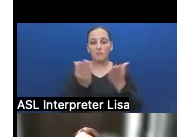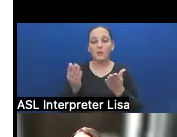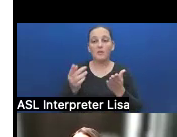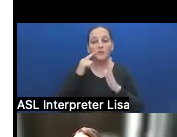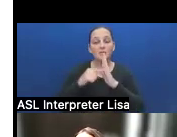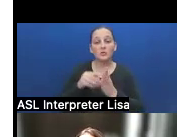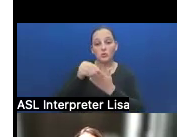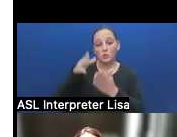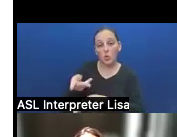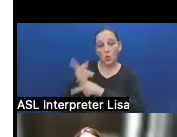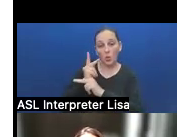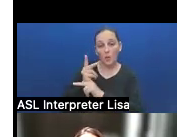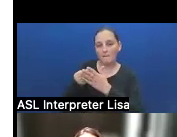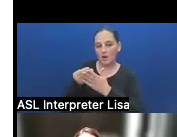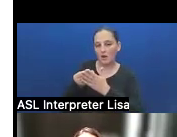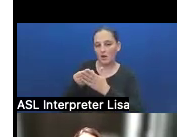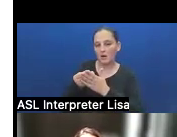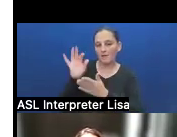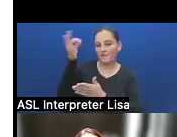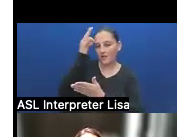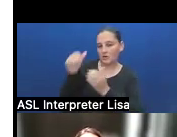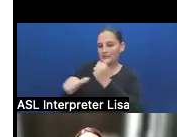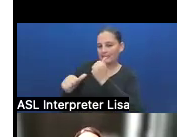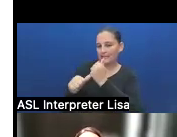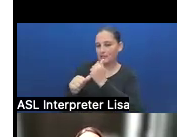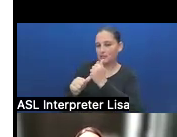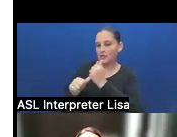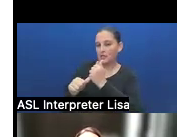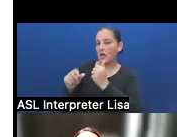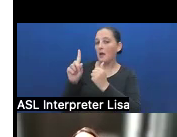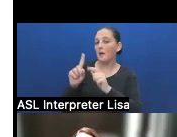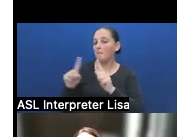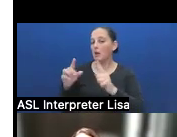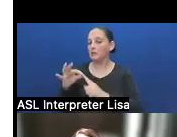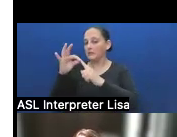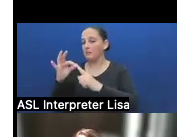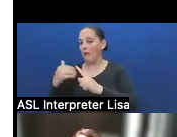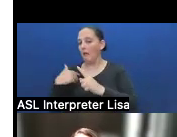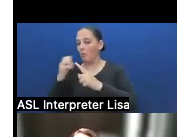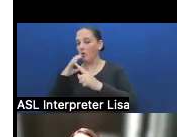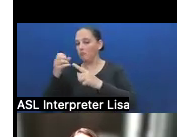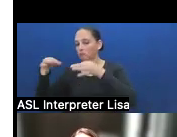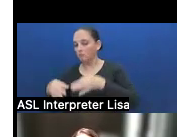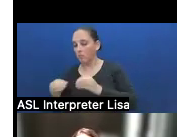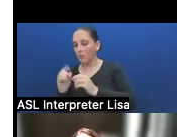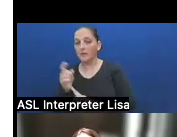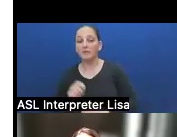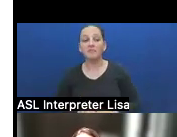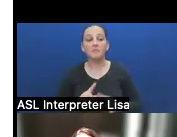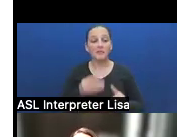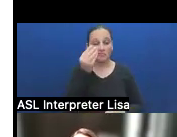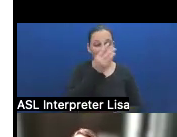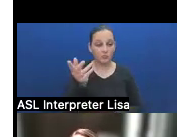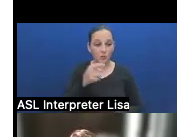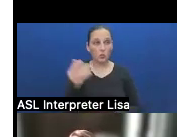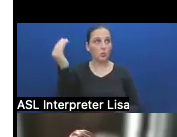money. There is a but to that I will talk about in a minute. But just, I want everyone to keep that in mind because there